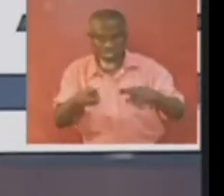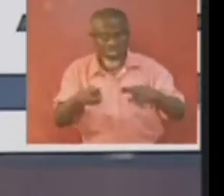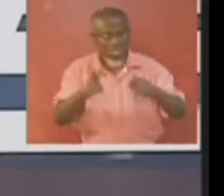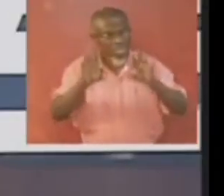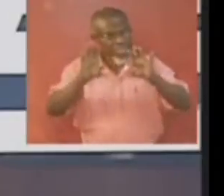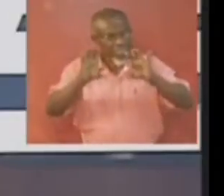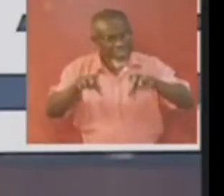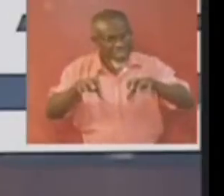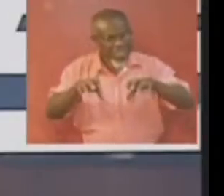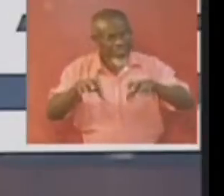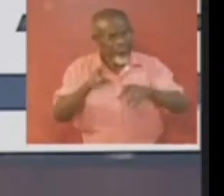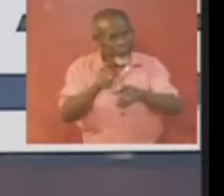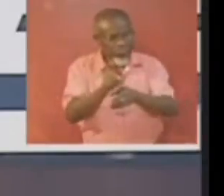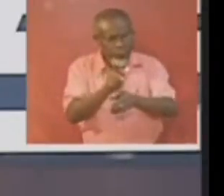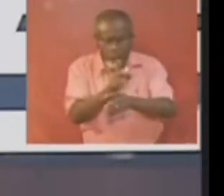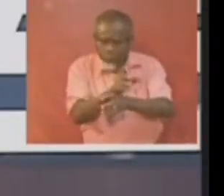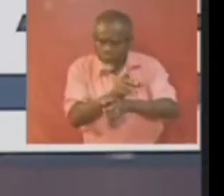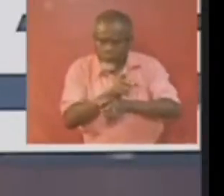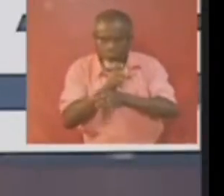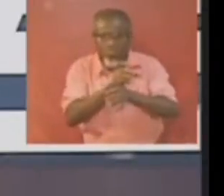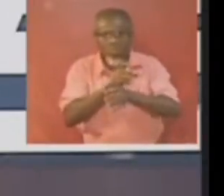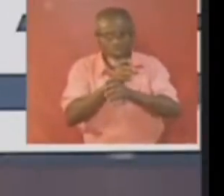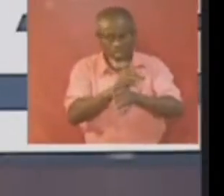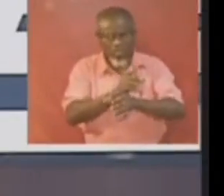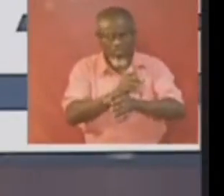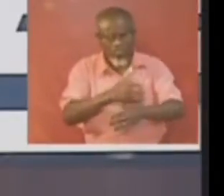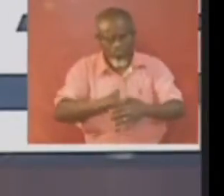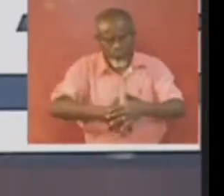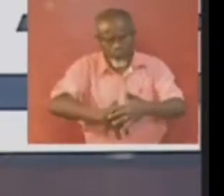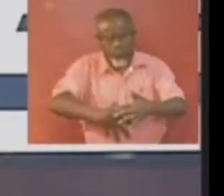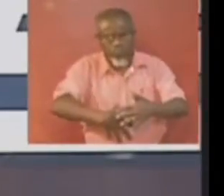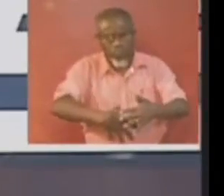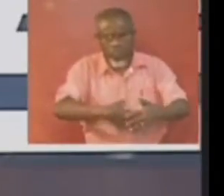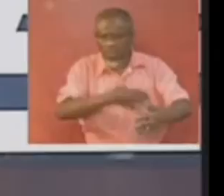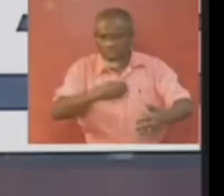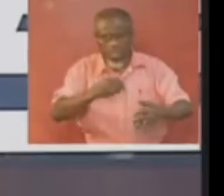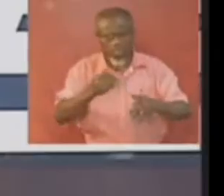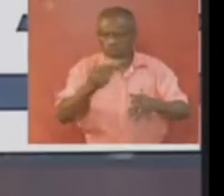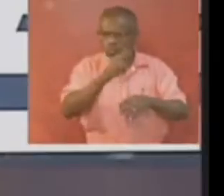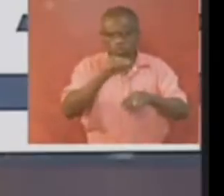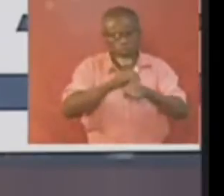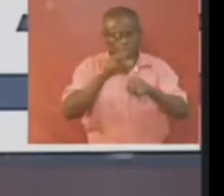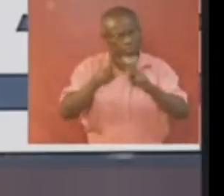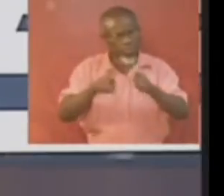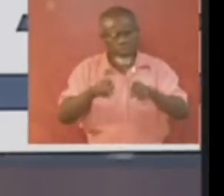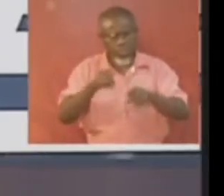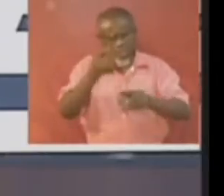babies who are COVID positive, as well as those who need normal care. Next slide, please.